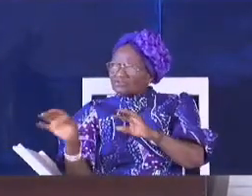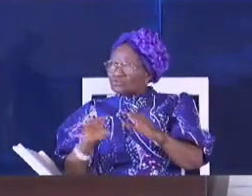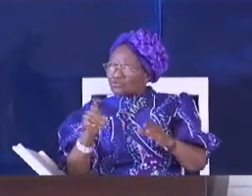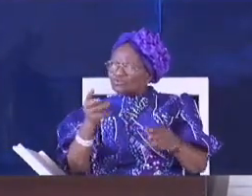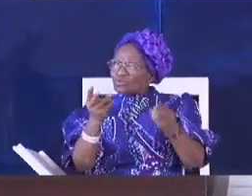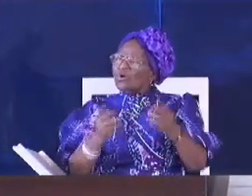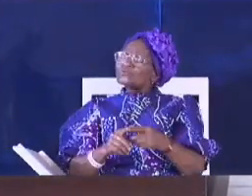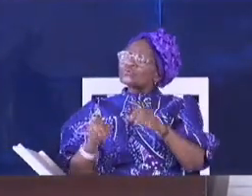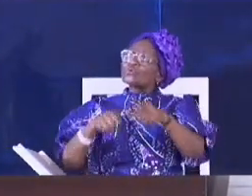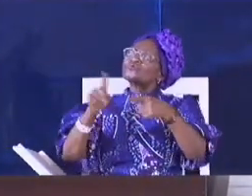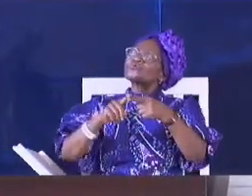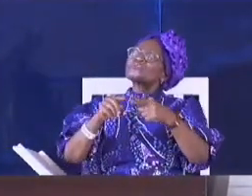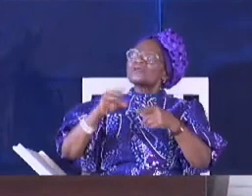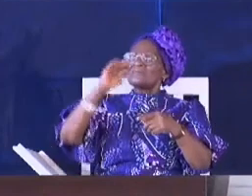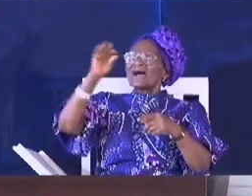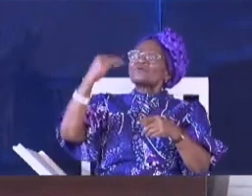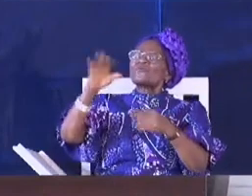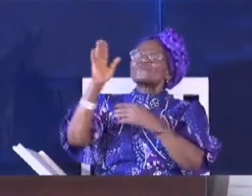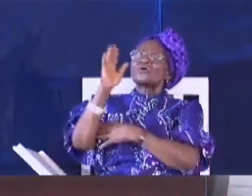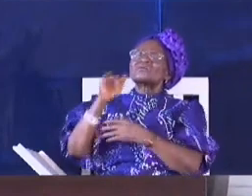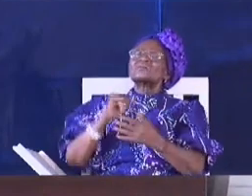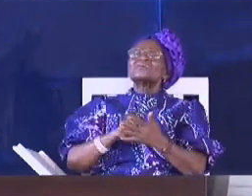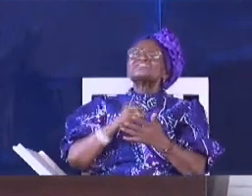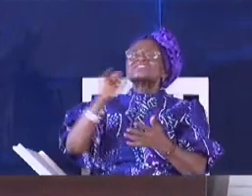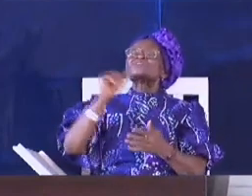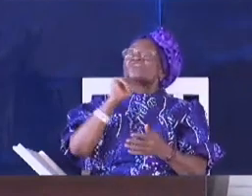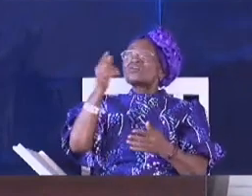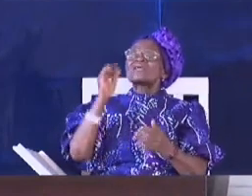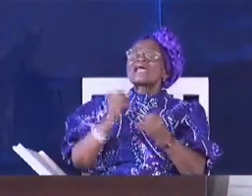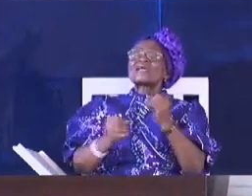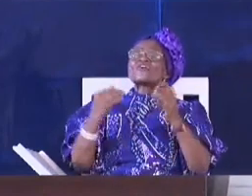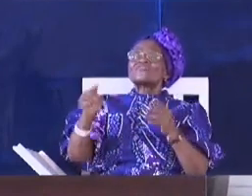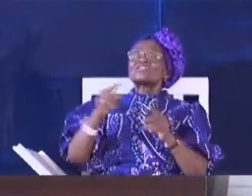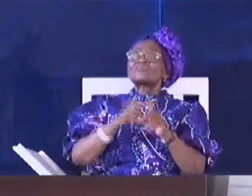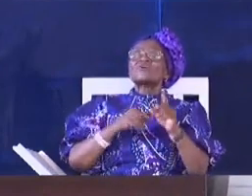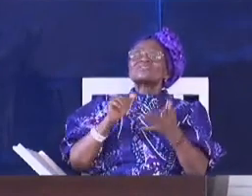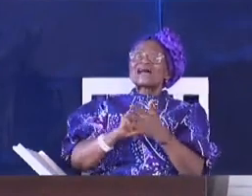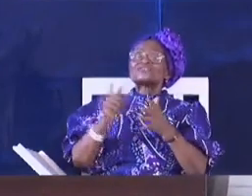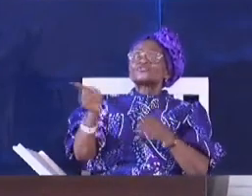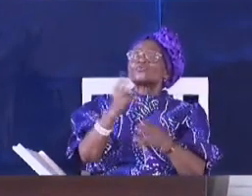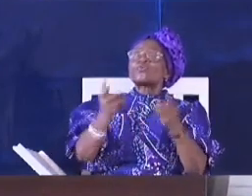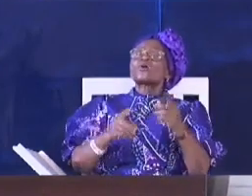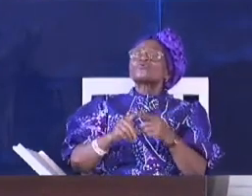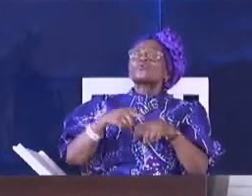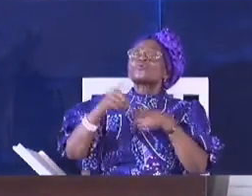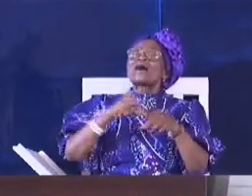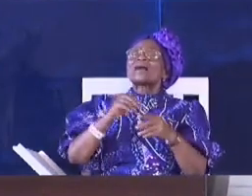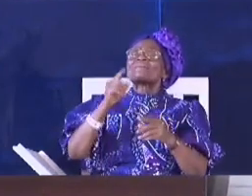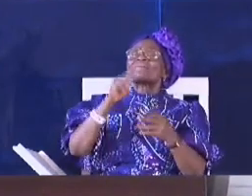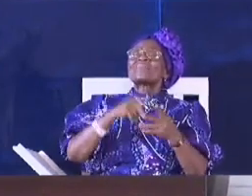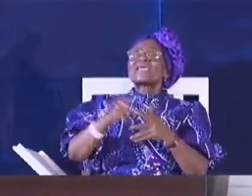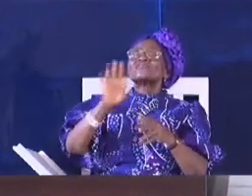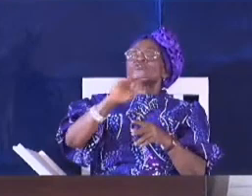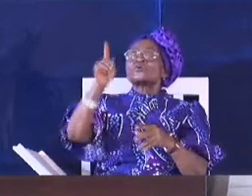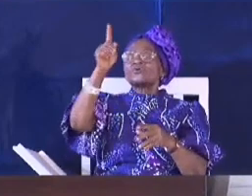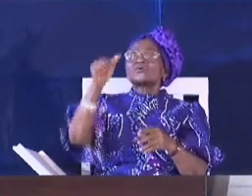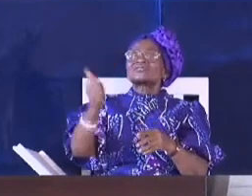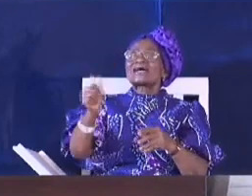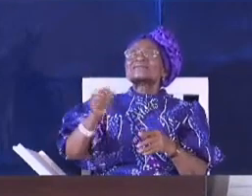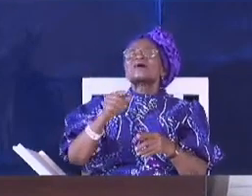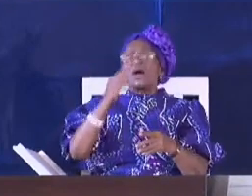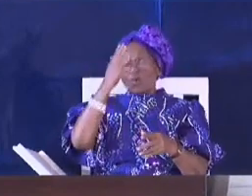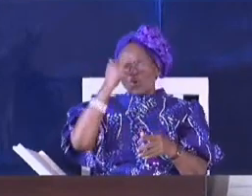It's not the end of the month to say that you are going to pay your tithe. It's not a new moon. What are you going